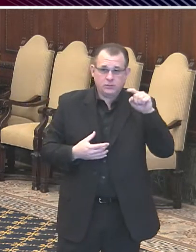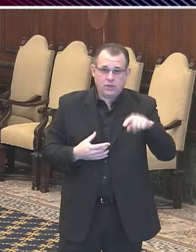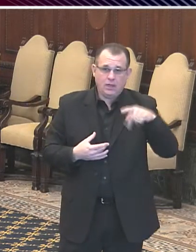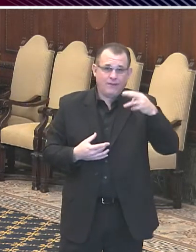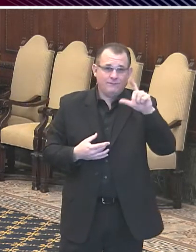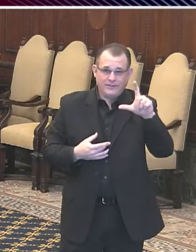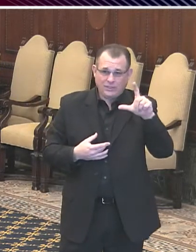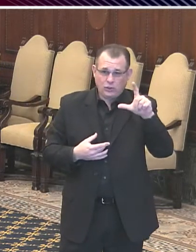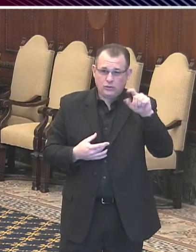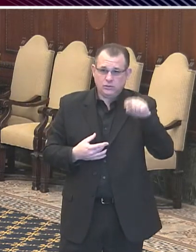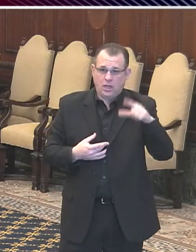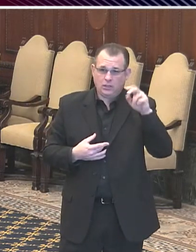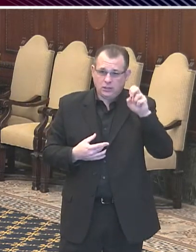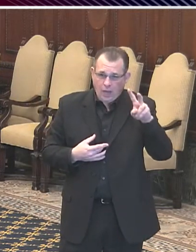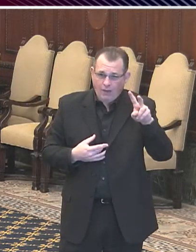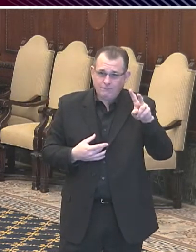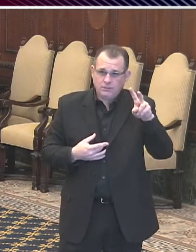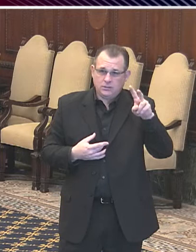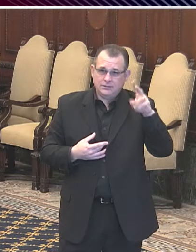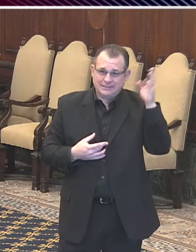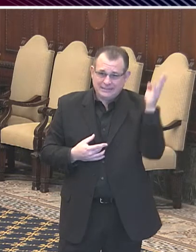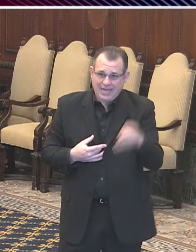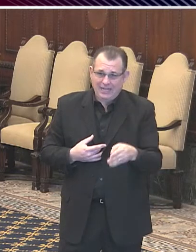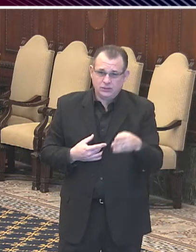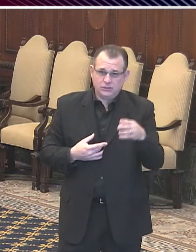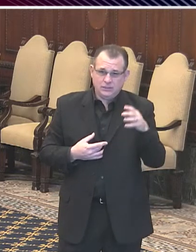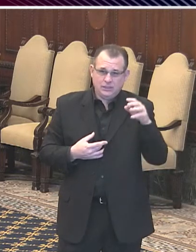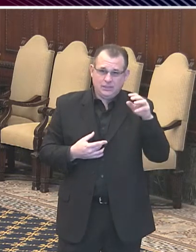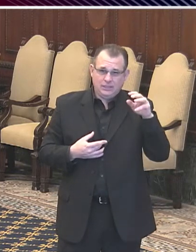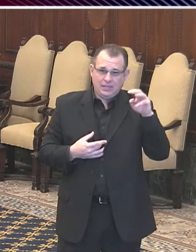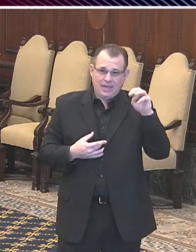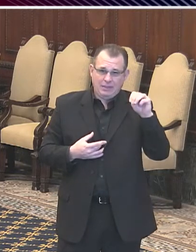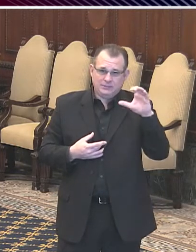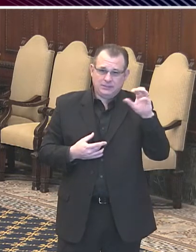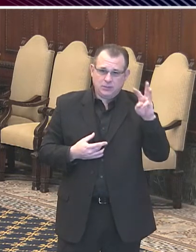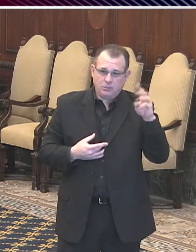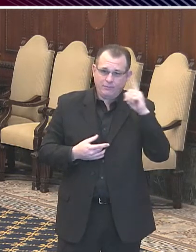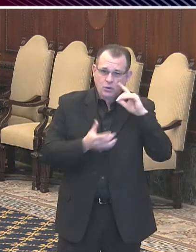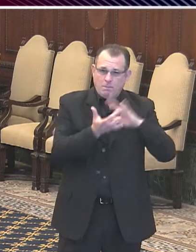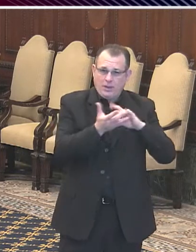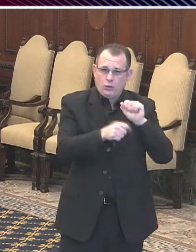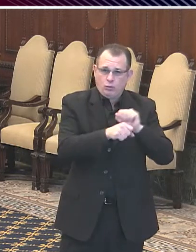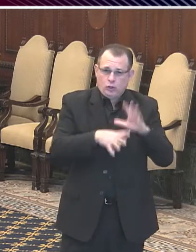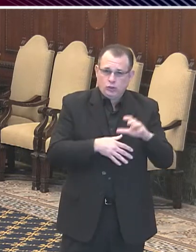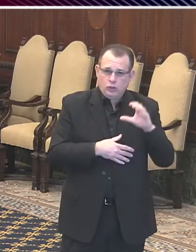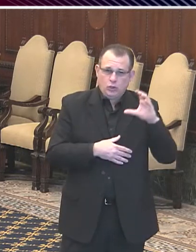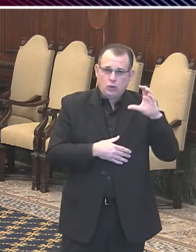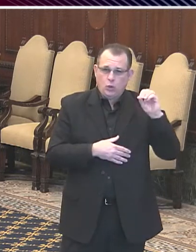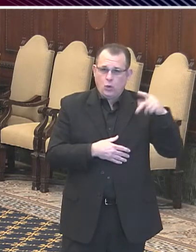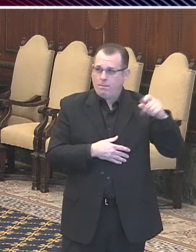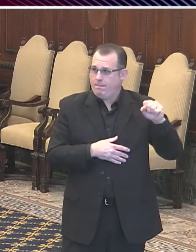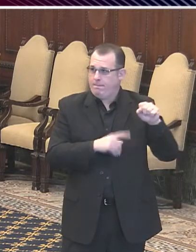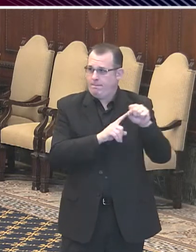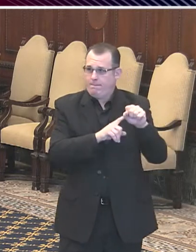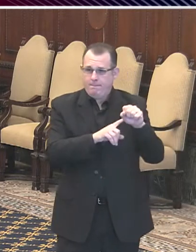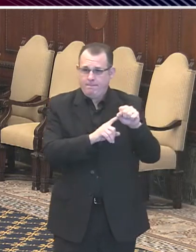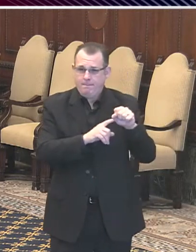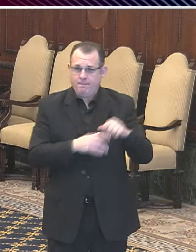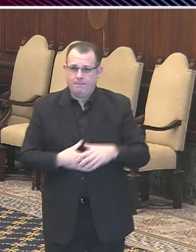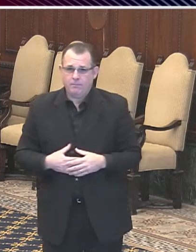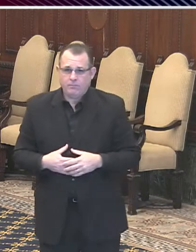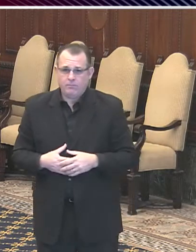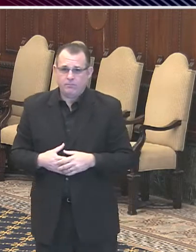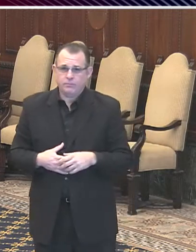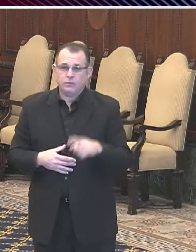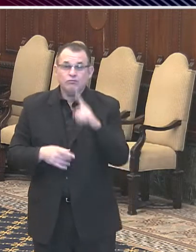www.phila.gov/MRC for Medical Reserve Corps and register, and we can contact you if we need you. And then I want to say again, what we say every day, how important it is